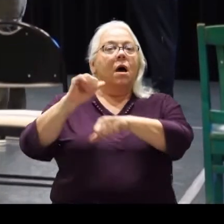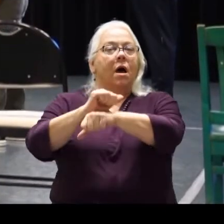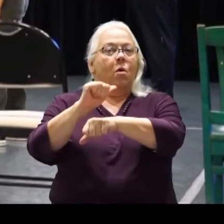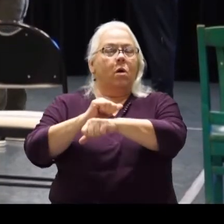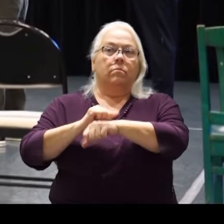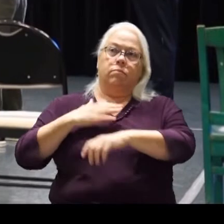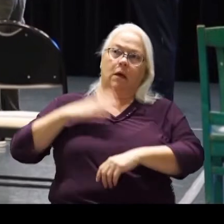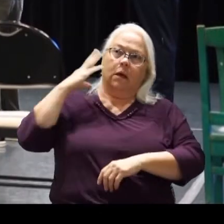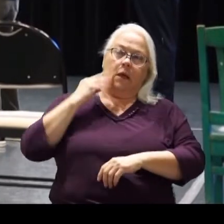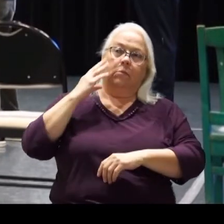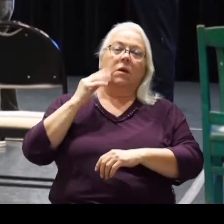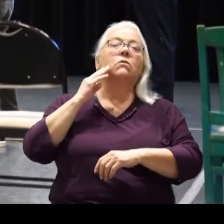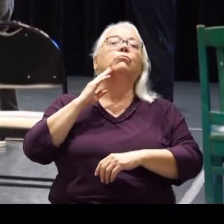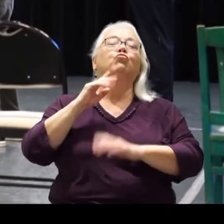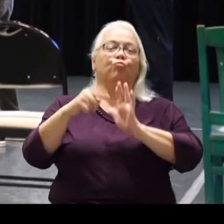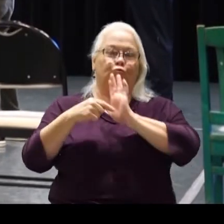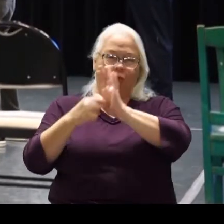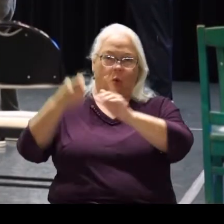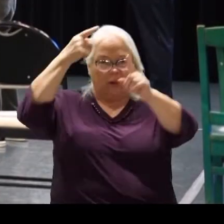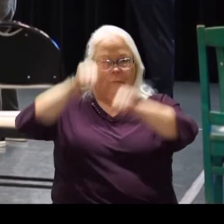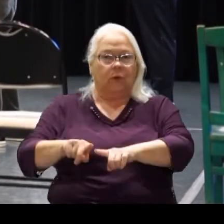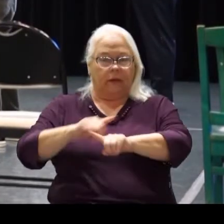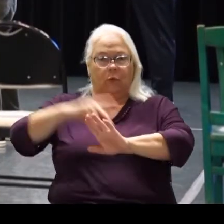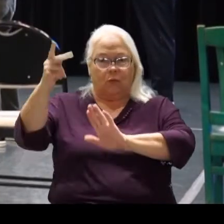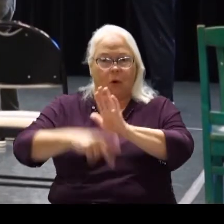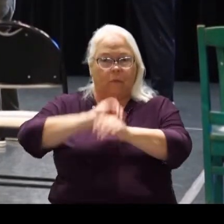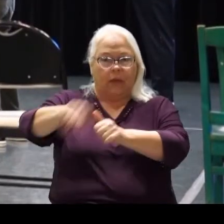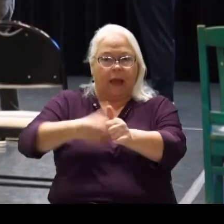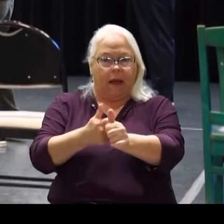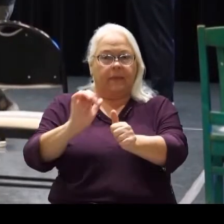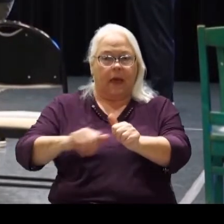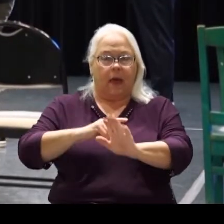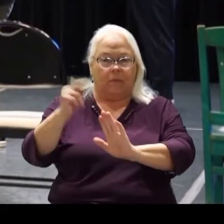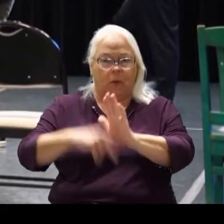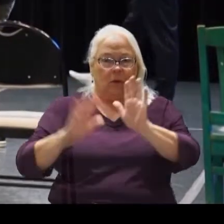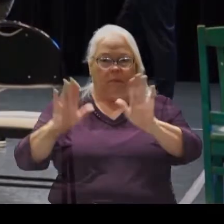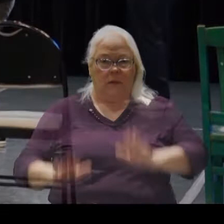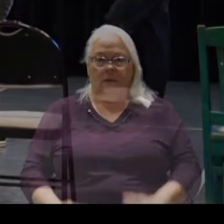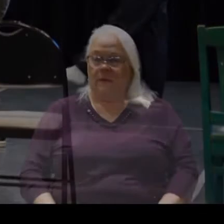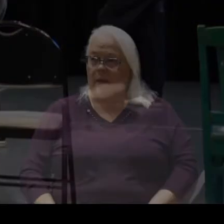ally and theater practitioner is a living representation of the philosophy behind this great program.